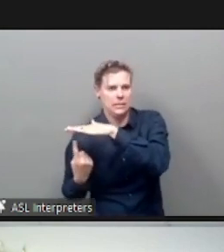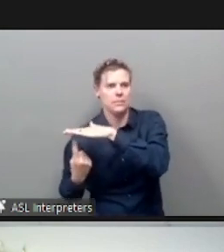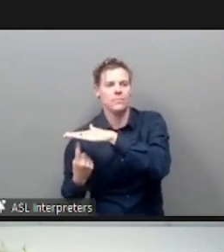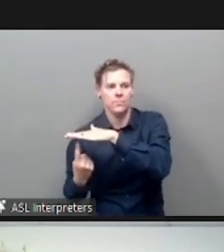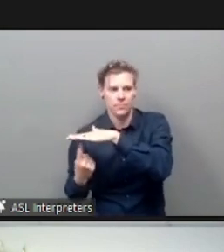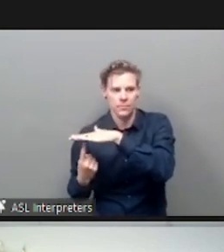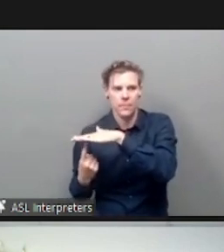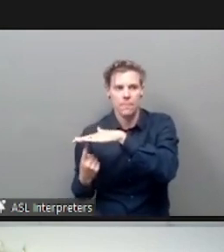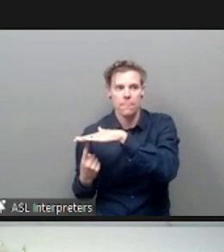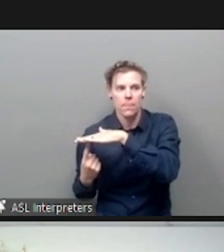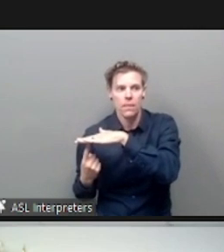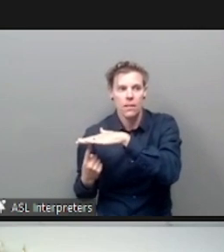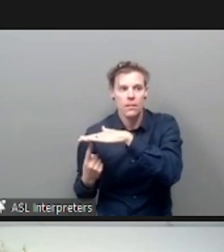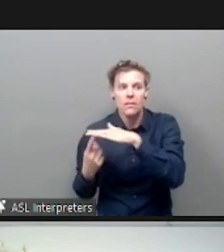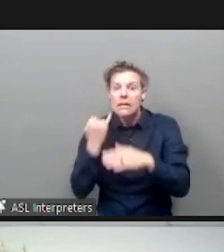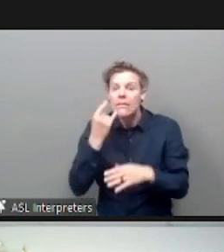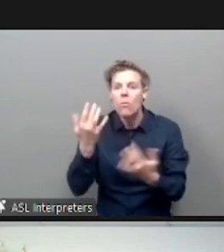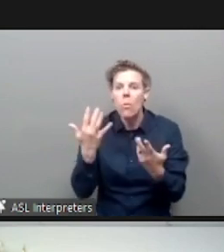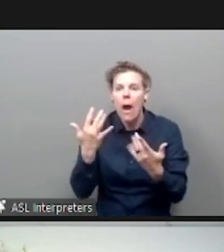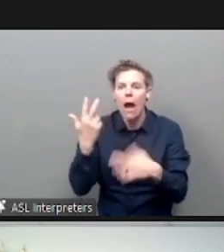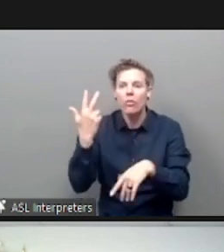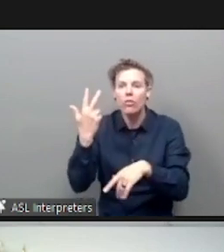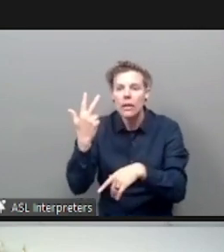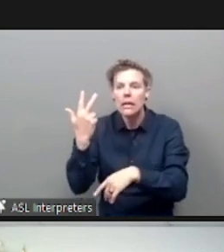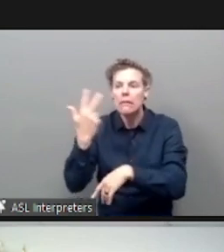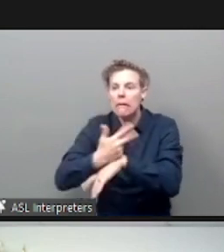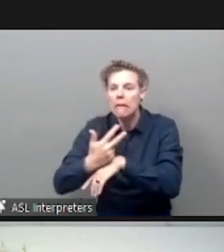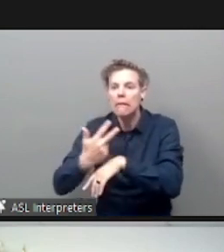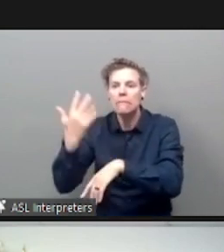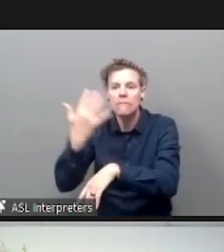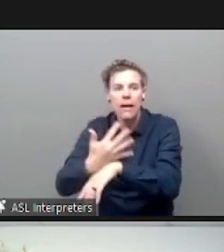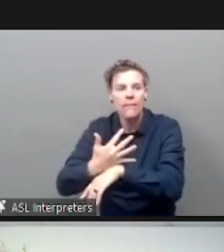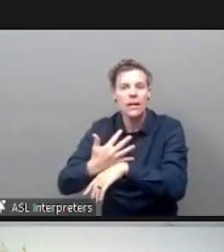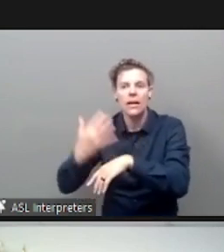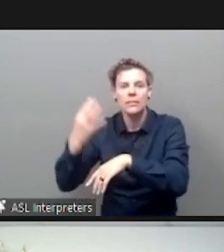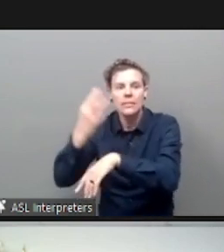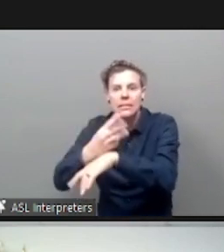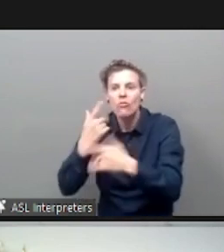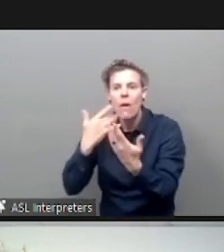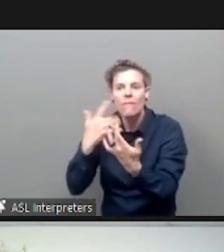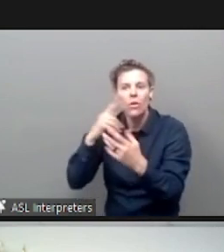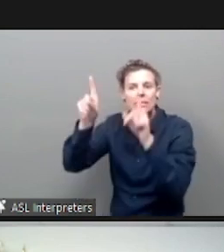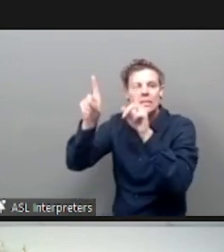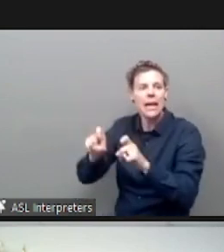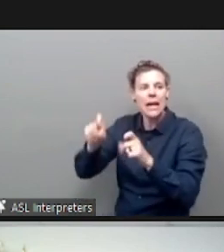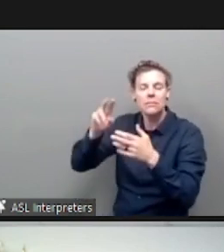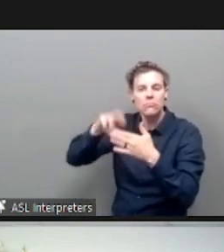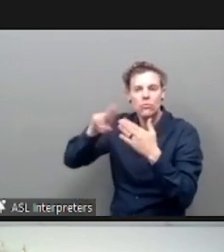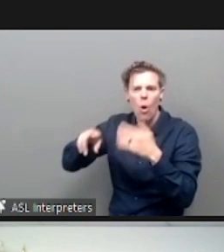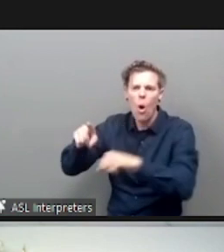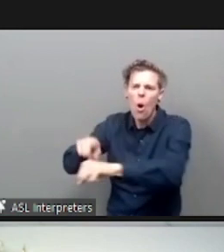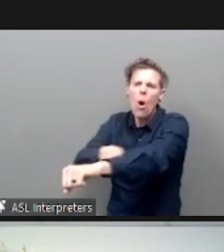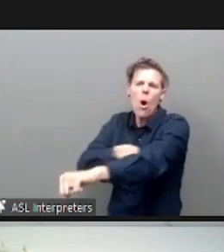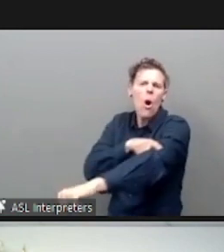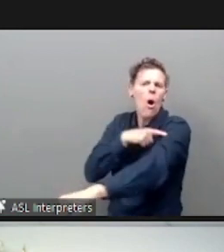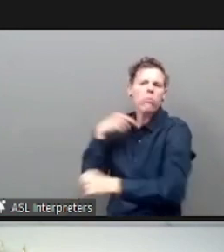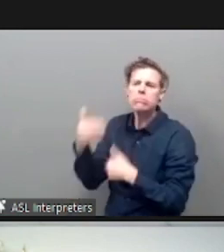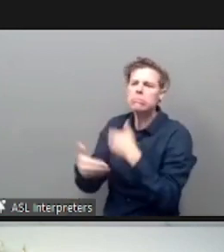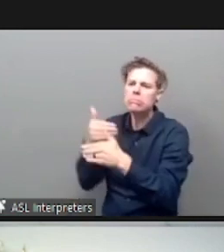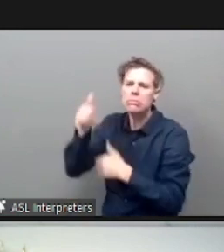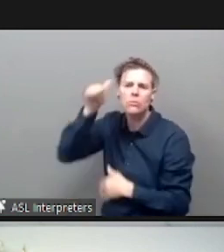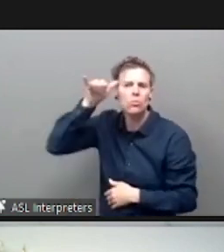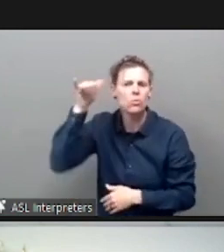5 days to get your, PCR test back, which is how long the normal test. And so you could see you could get a lot of